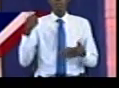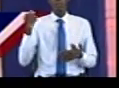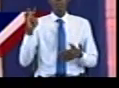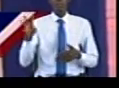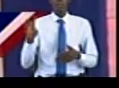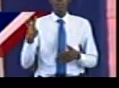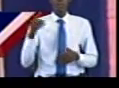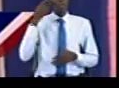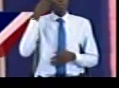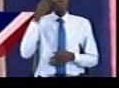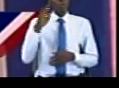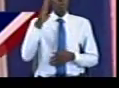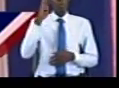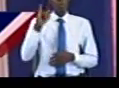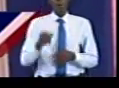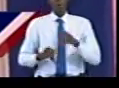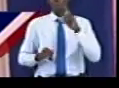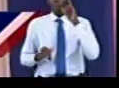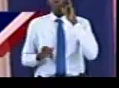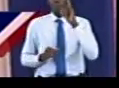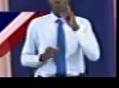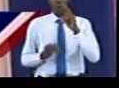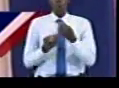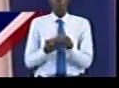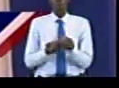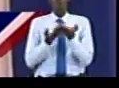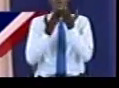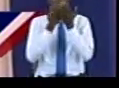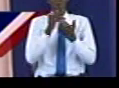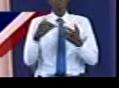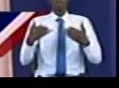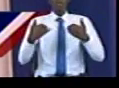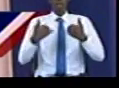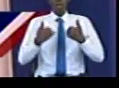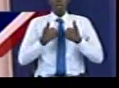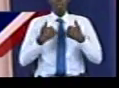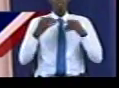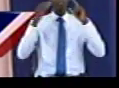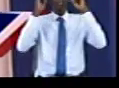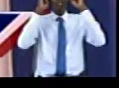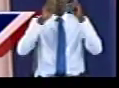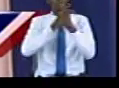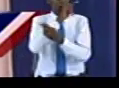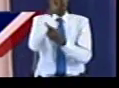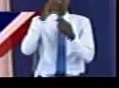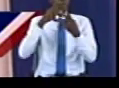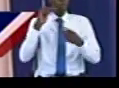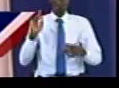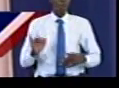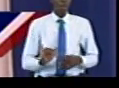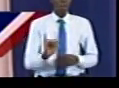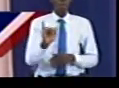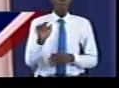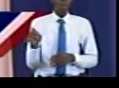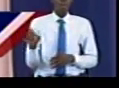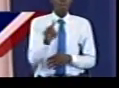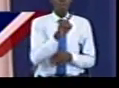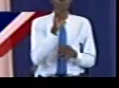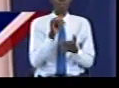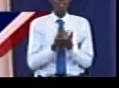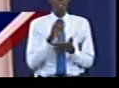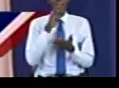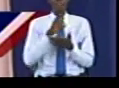by one offering as he perfected forever them that are sanctified. What's